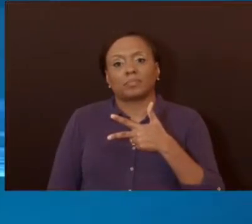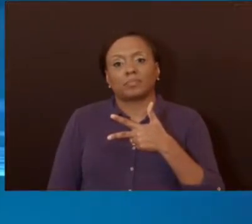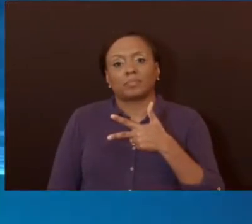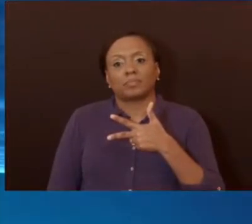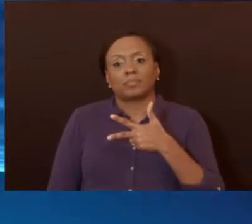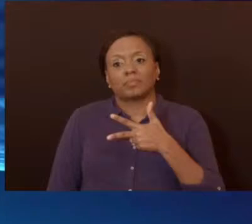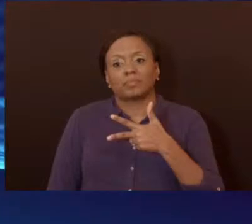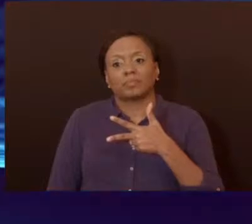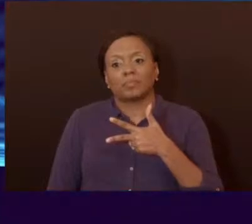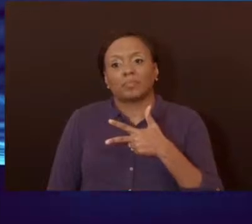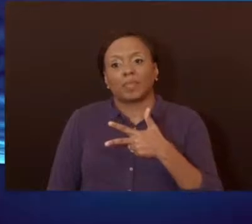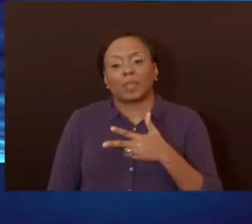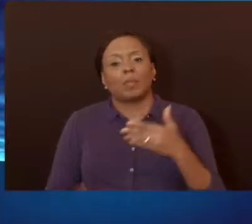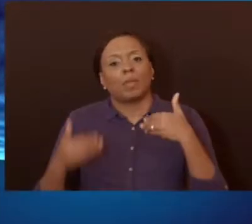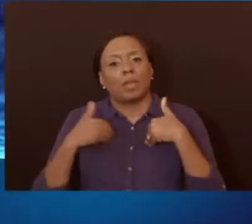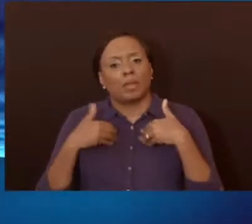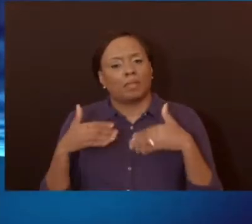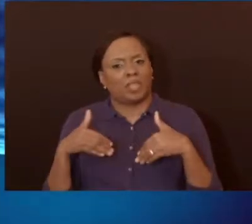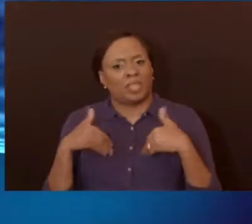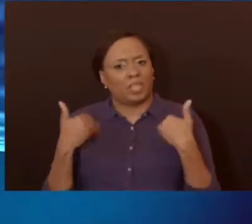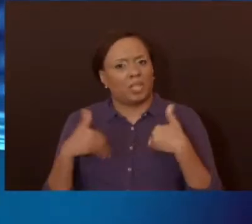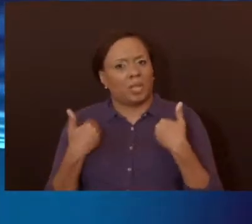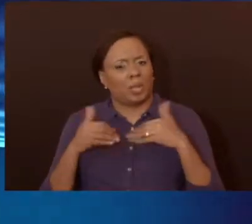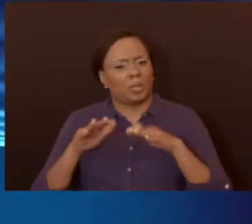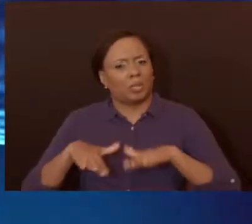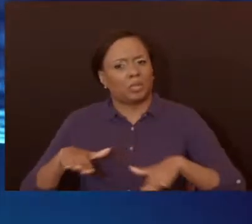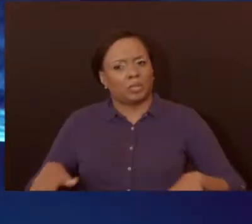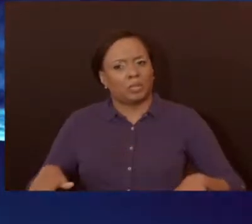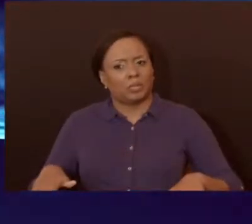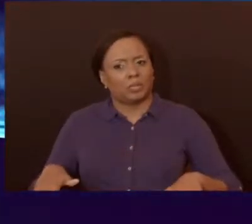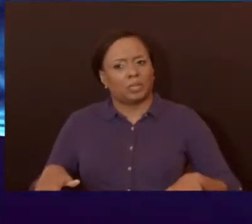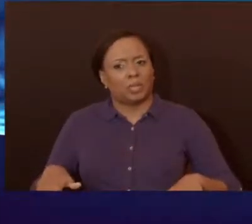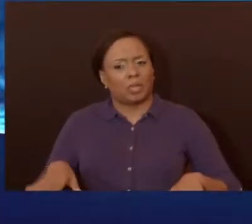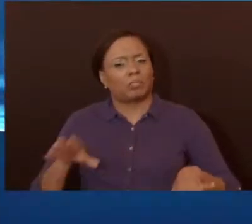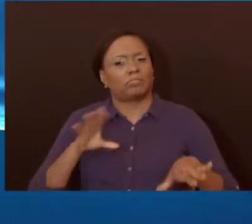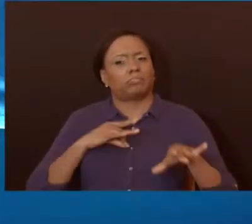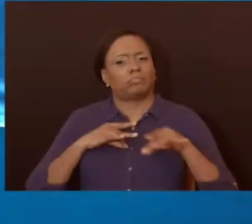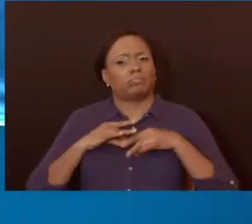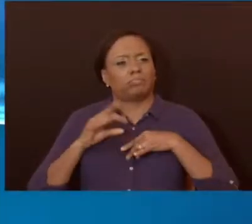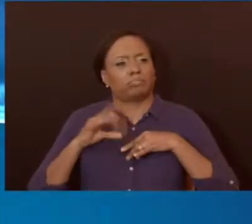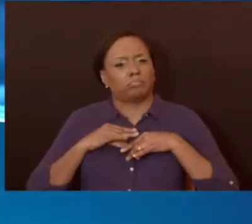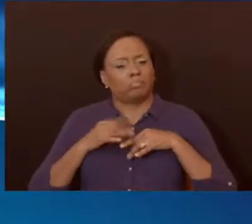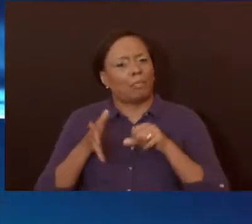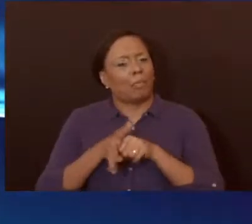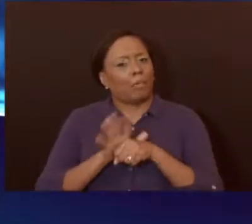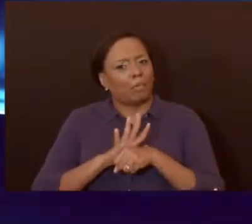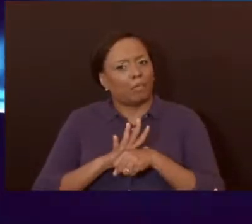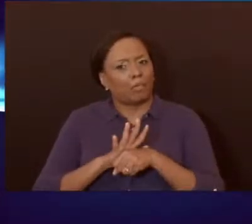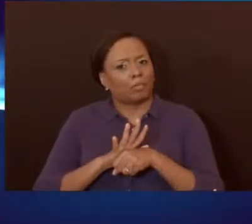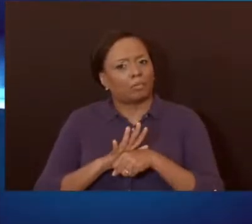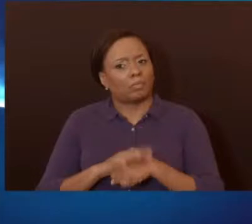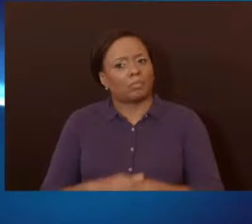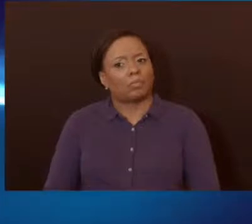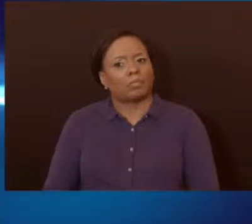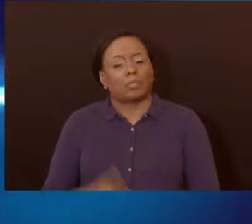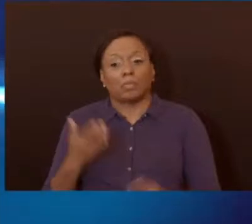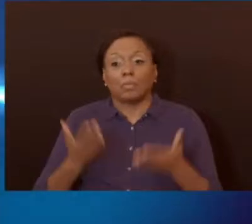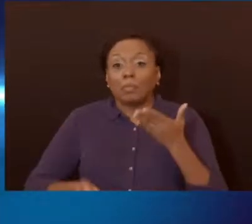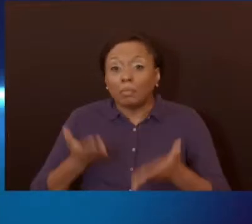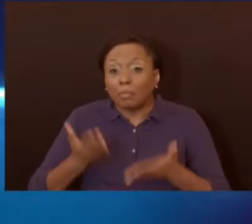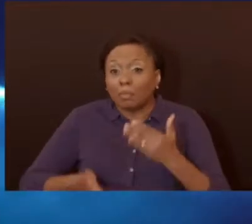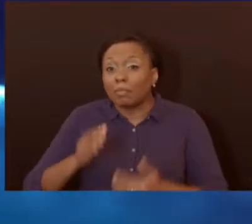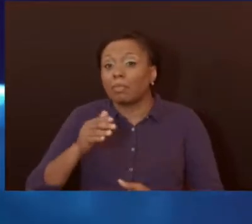having younger kids now infected with the virus, and perhaps the more virulent strain of the